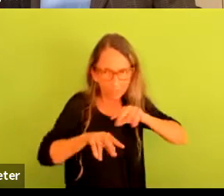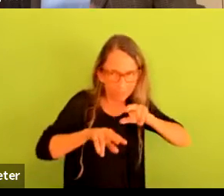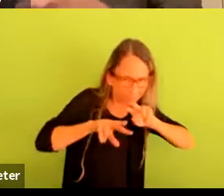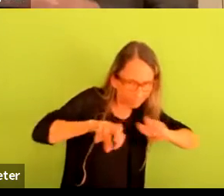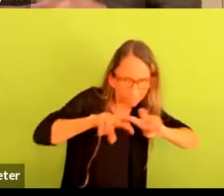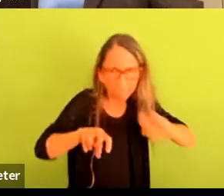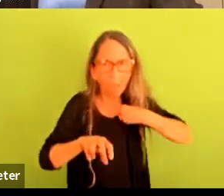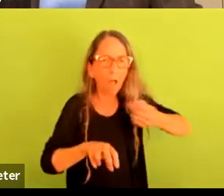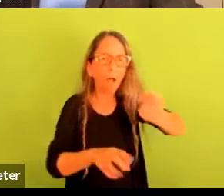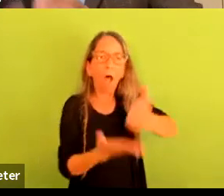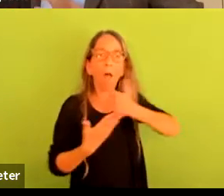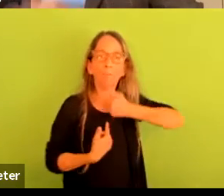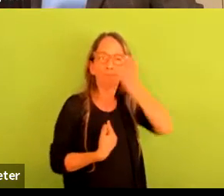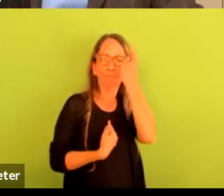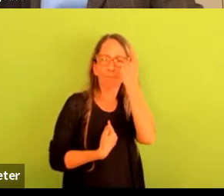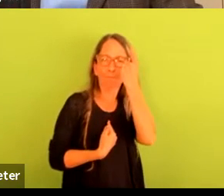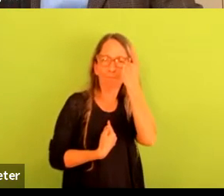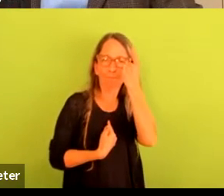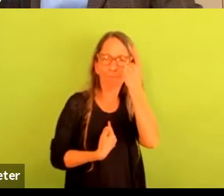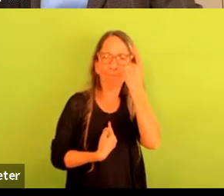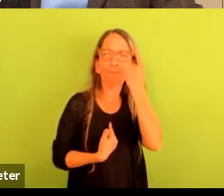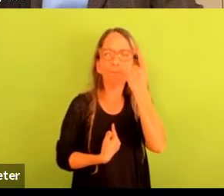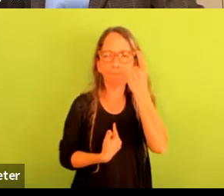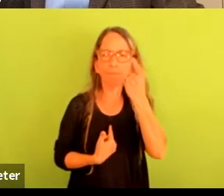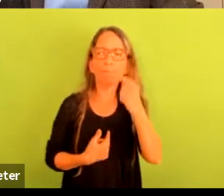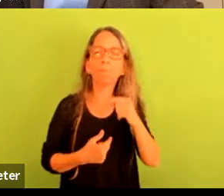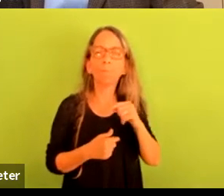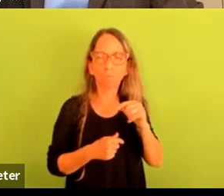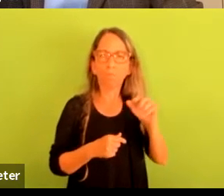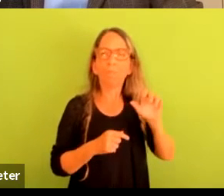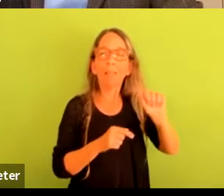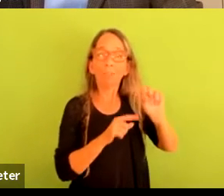we want to use and this is how we want to tweak it or what tools we want to apply to it.